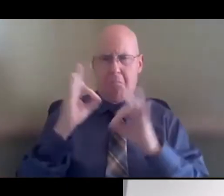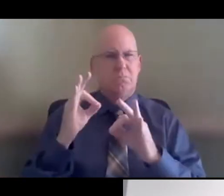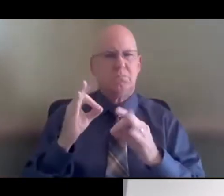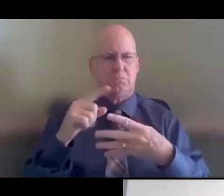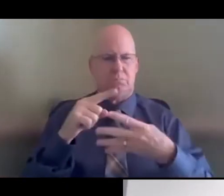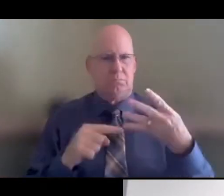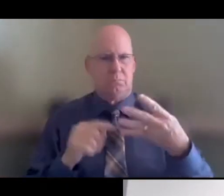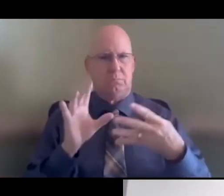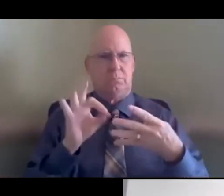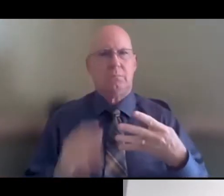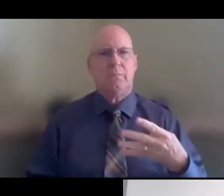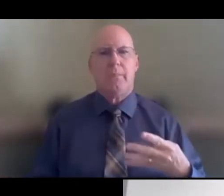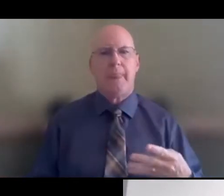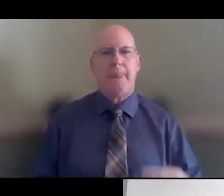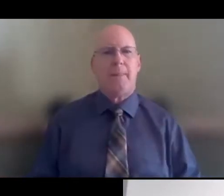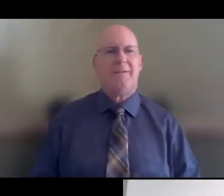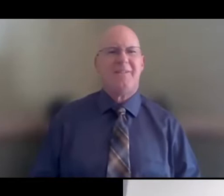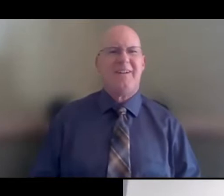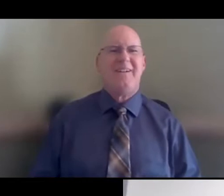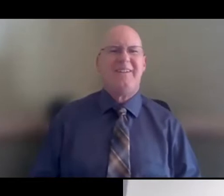And I see they're not letting us vote.